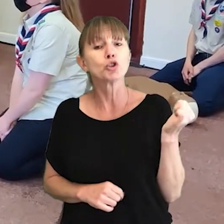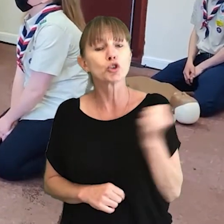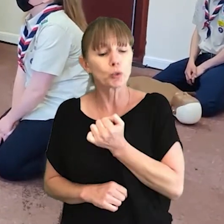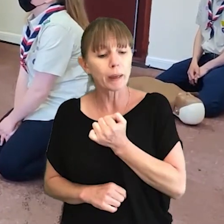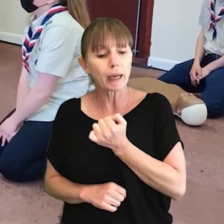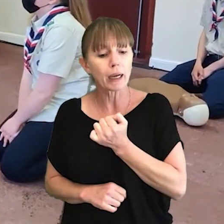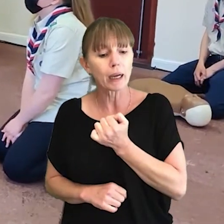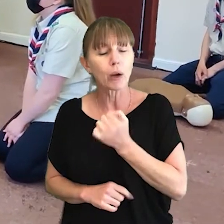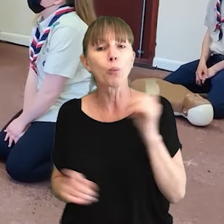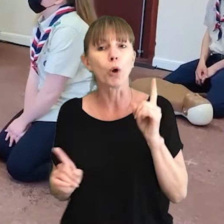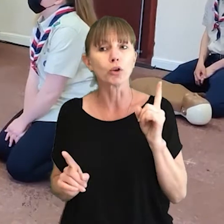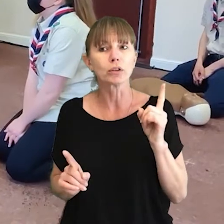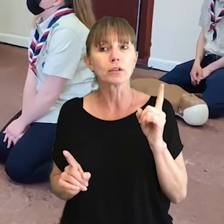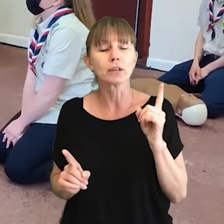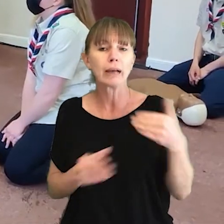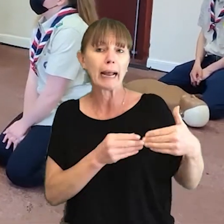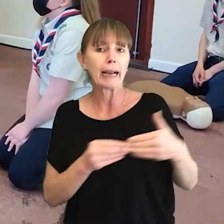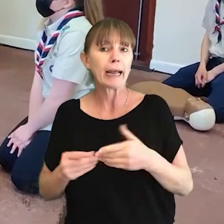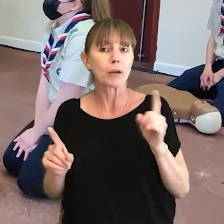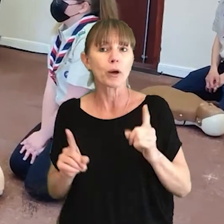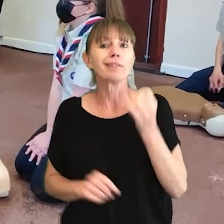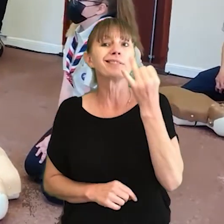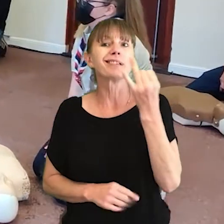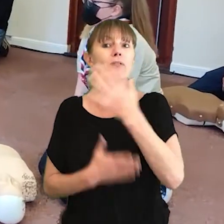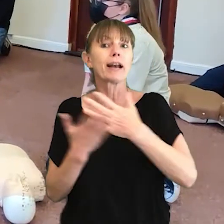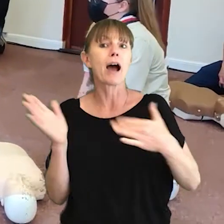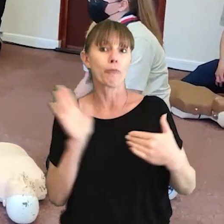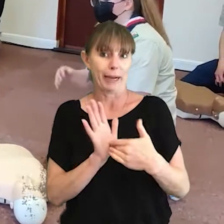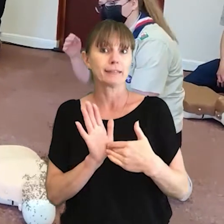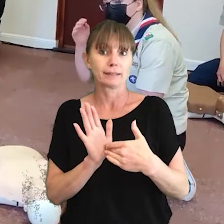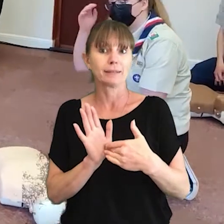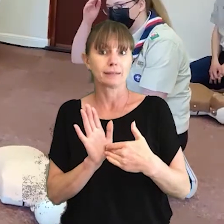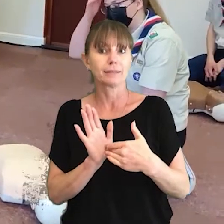to be, Welsh Government guidelines, 7.5 minutes.